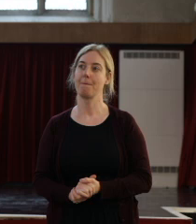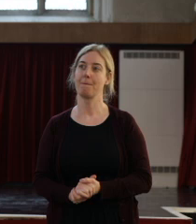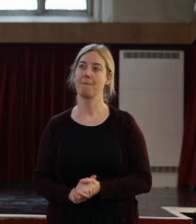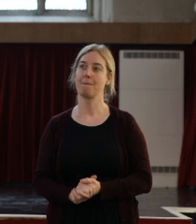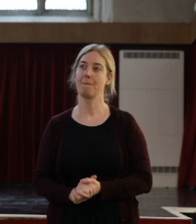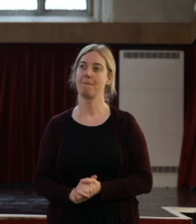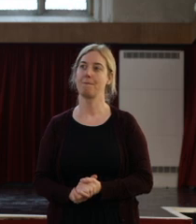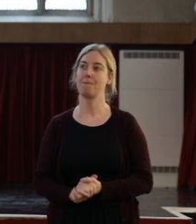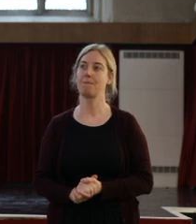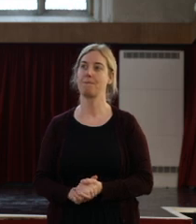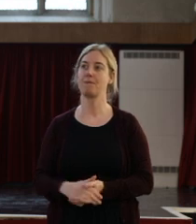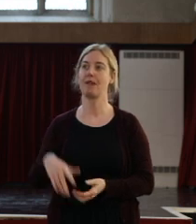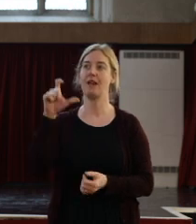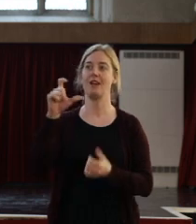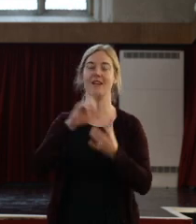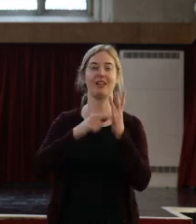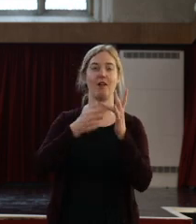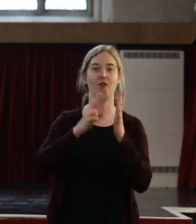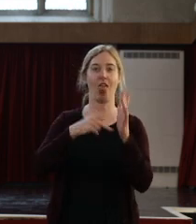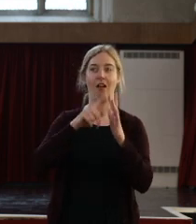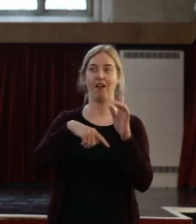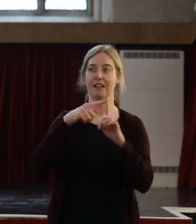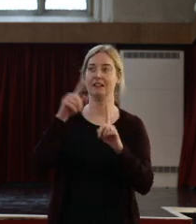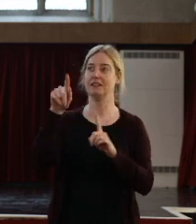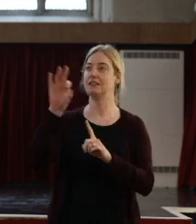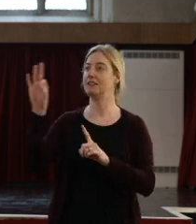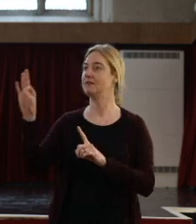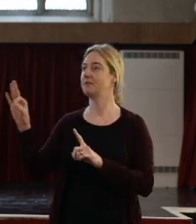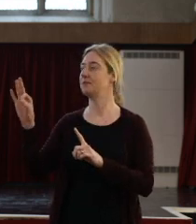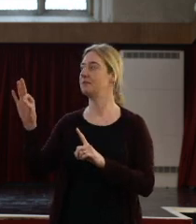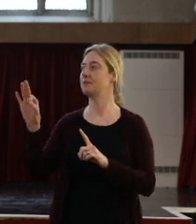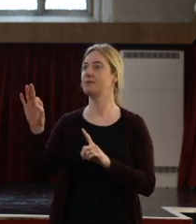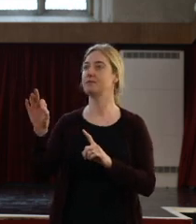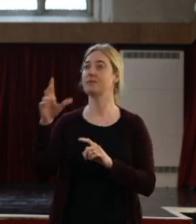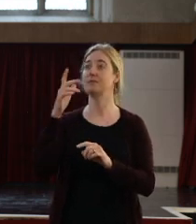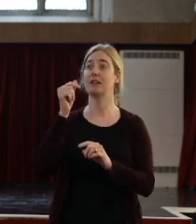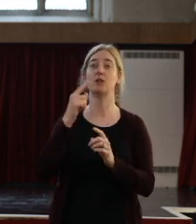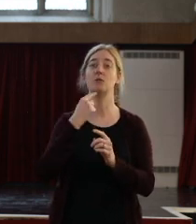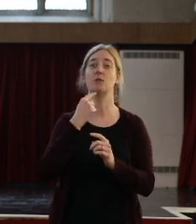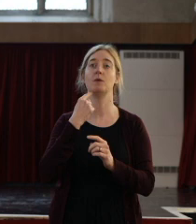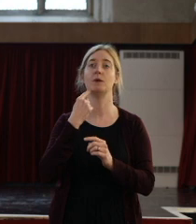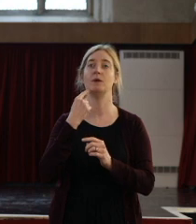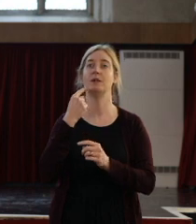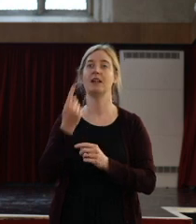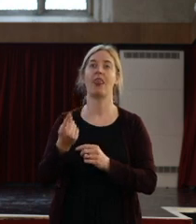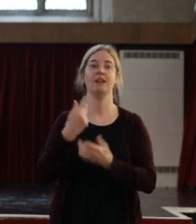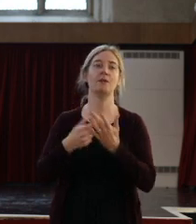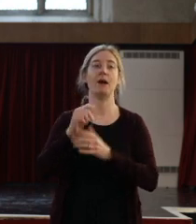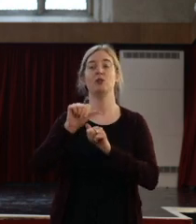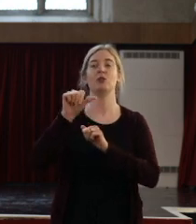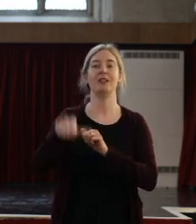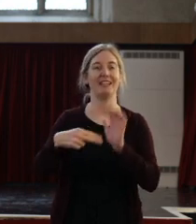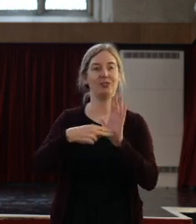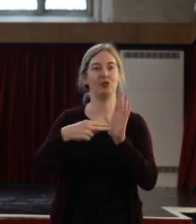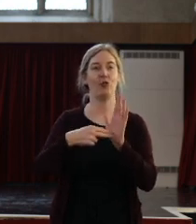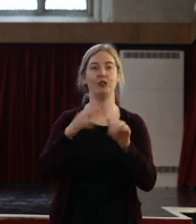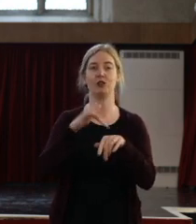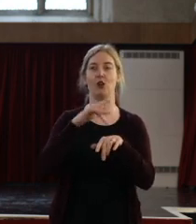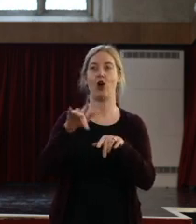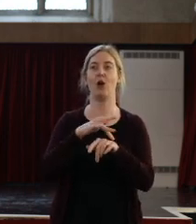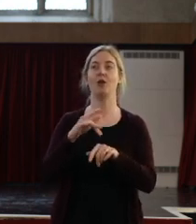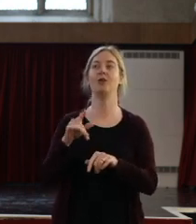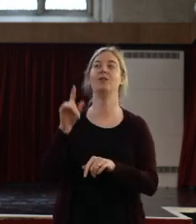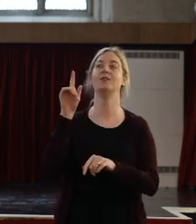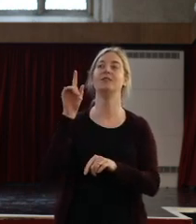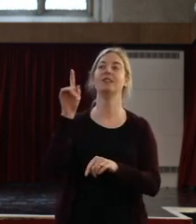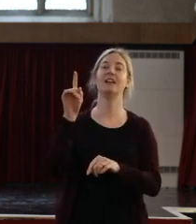Caroline Richardson. Can you tell us a little bit about your next Norwich show? Oh, God, yeah. That was a cynical attempt at